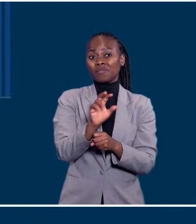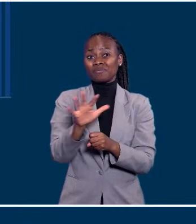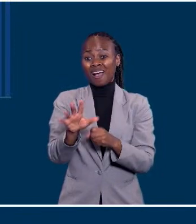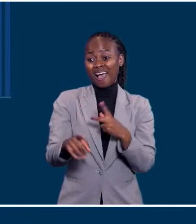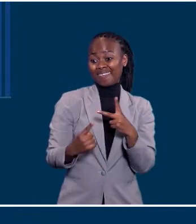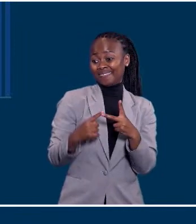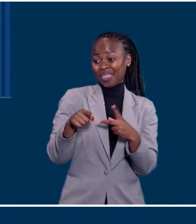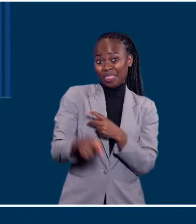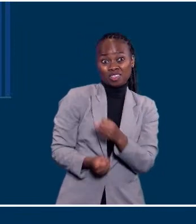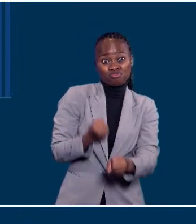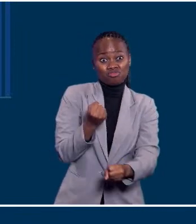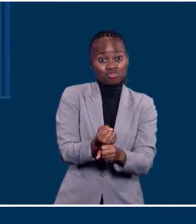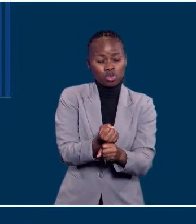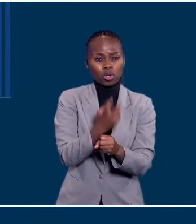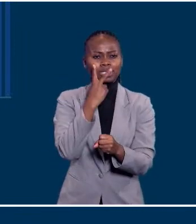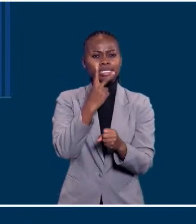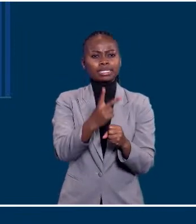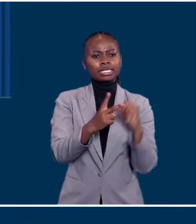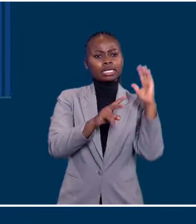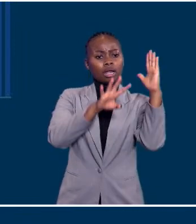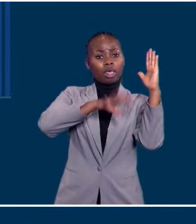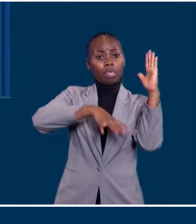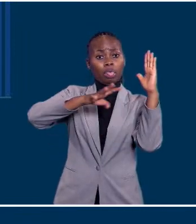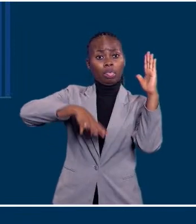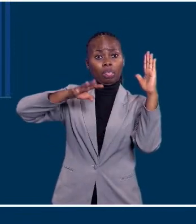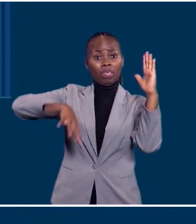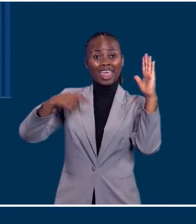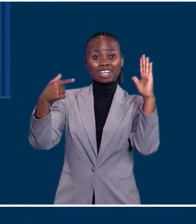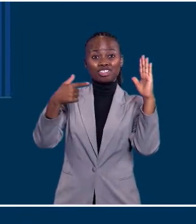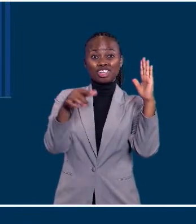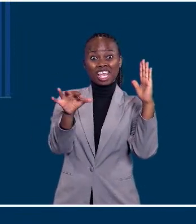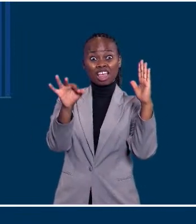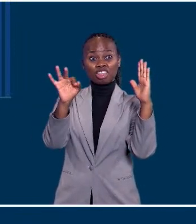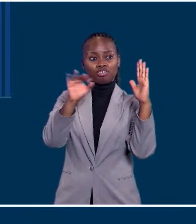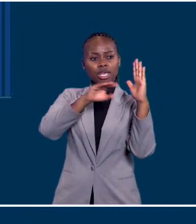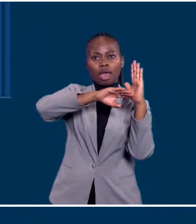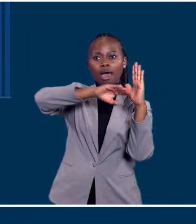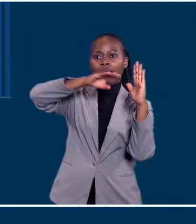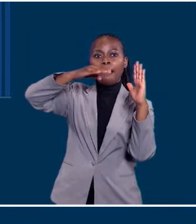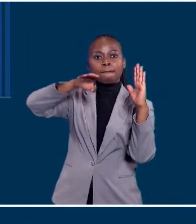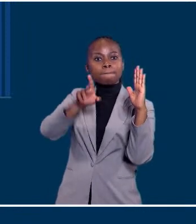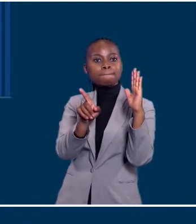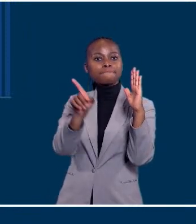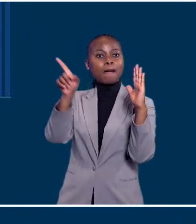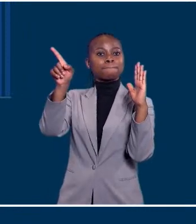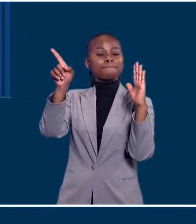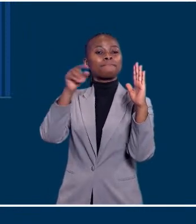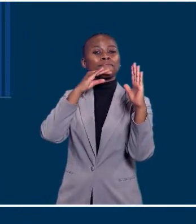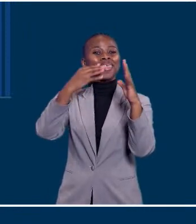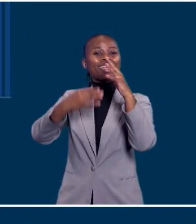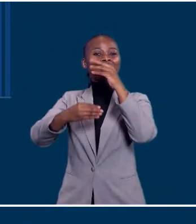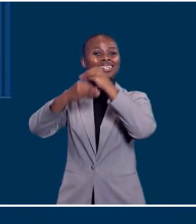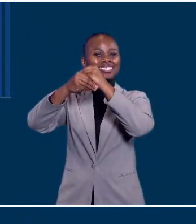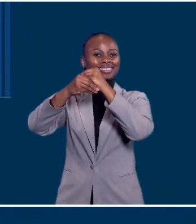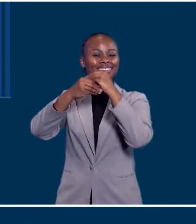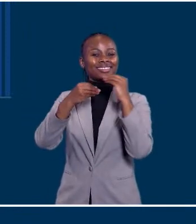graph, the G3 neutral real rate has started to add to the